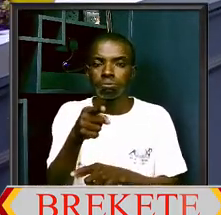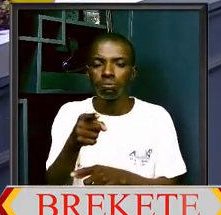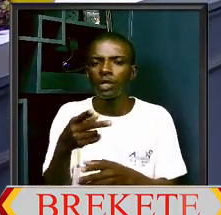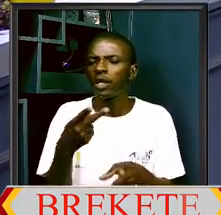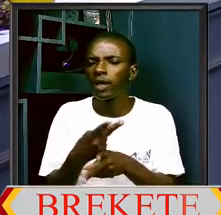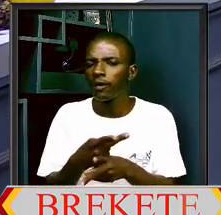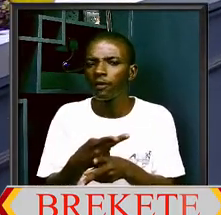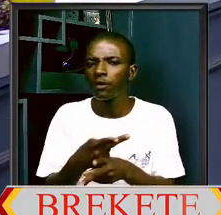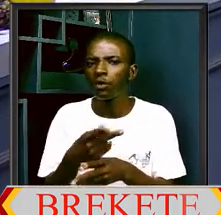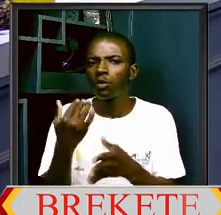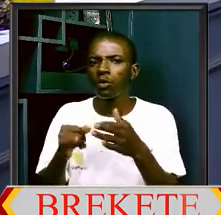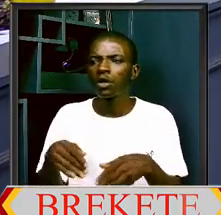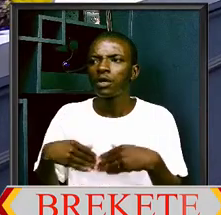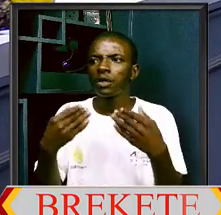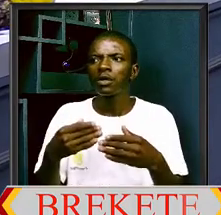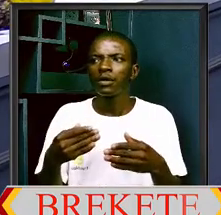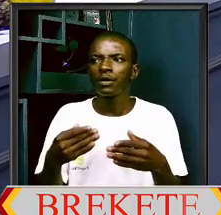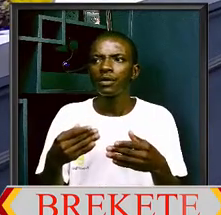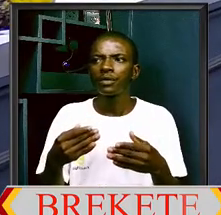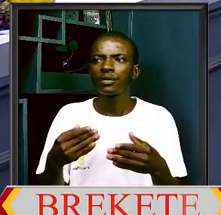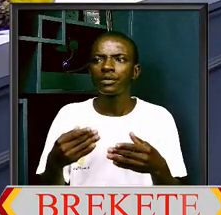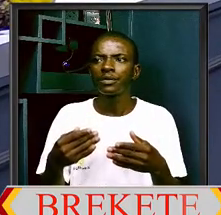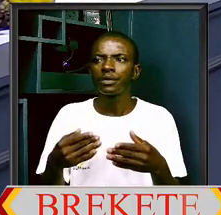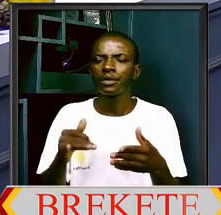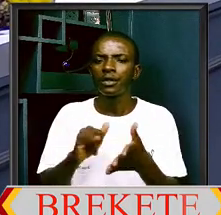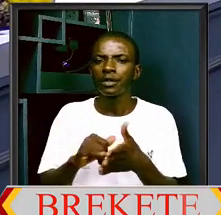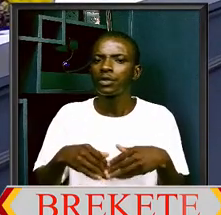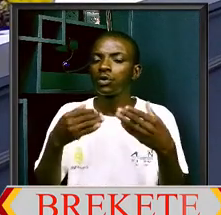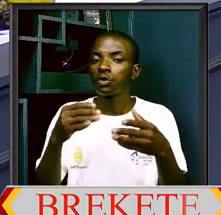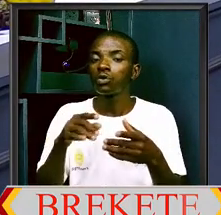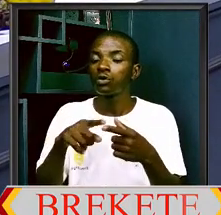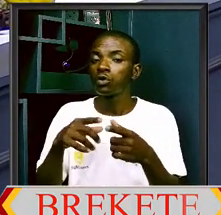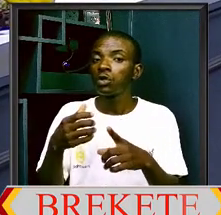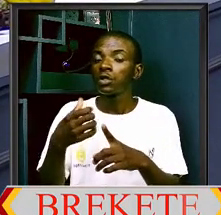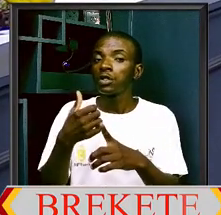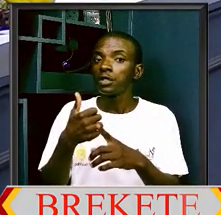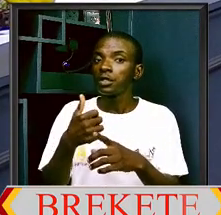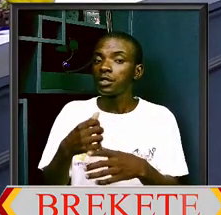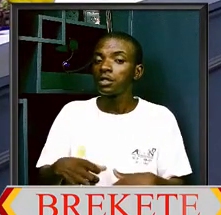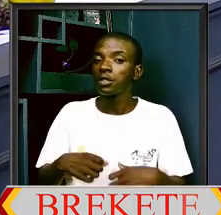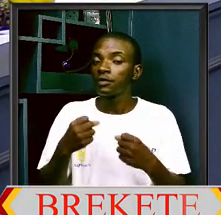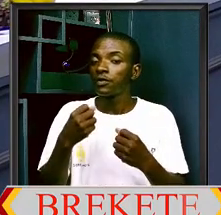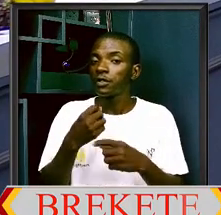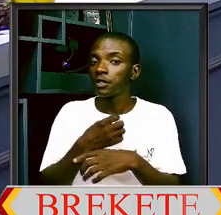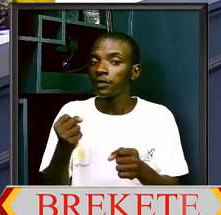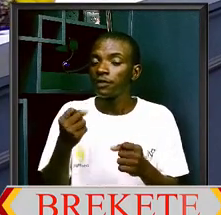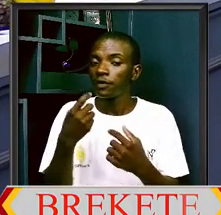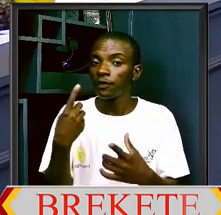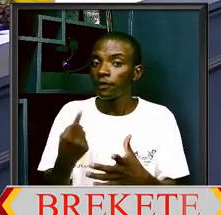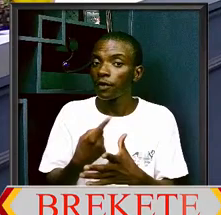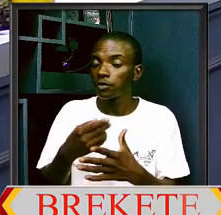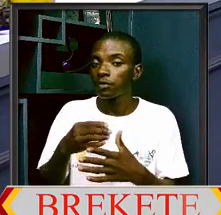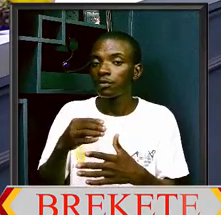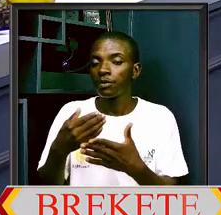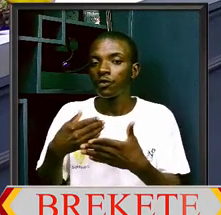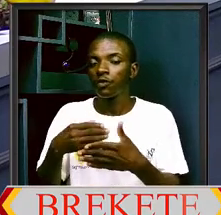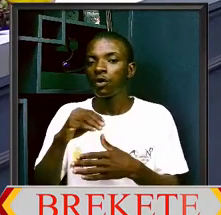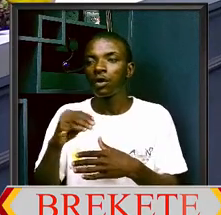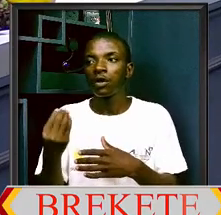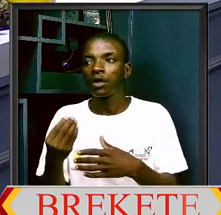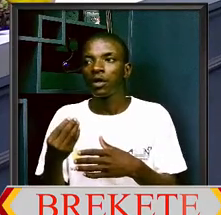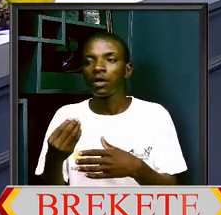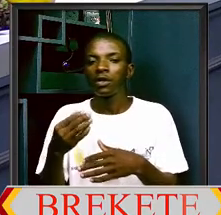careful the carry and go there go carry and come there your own safety first before any other person you see